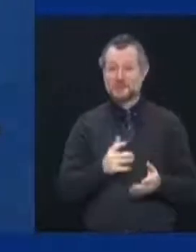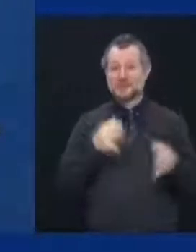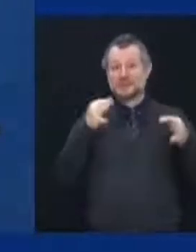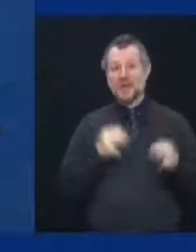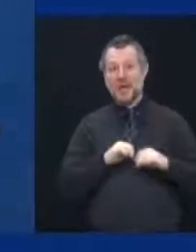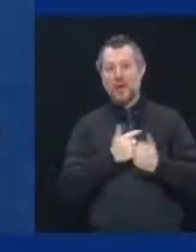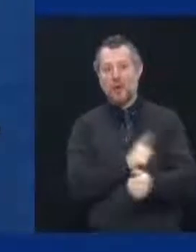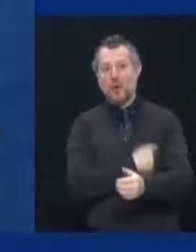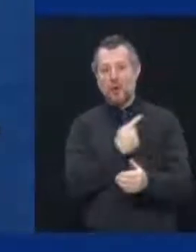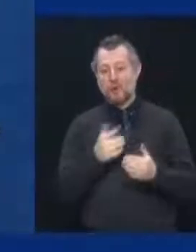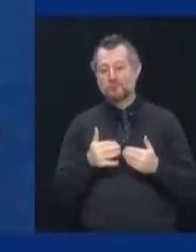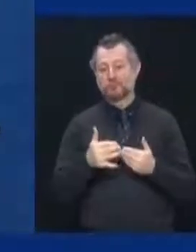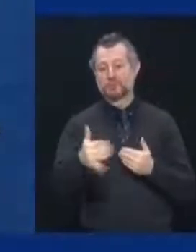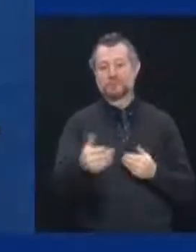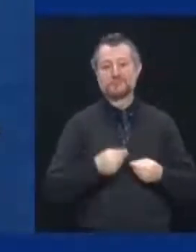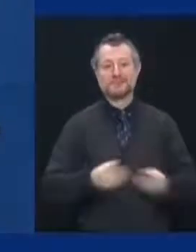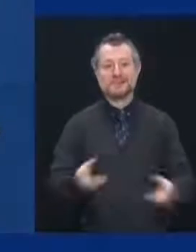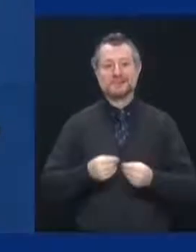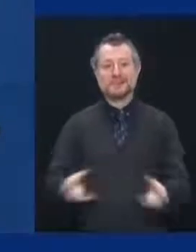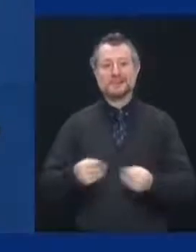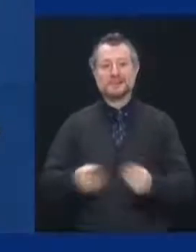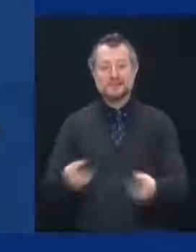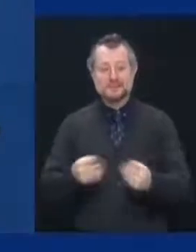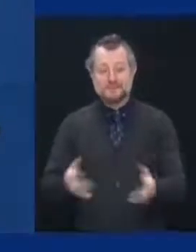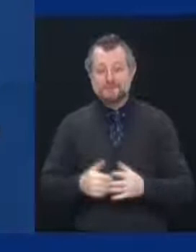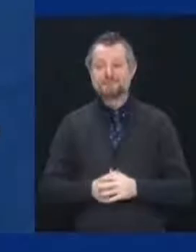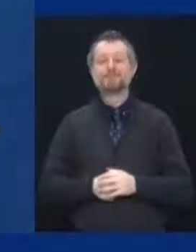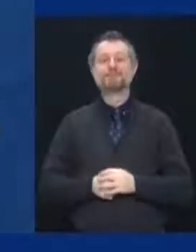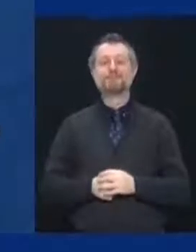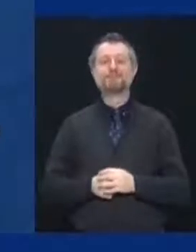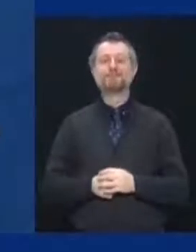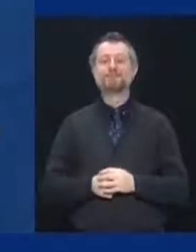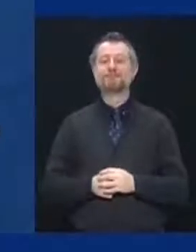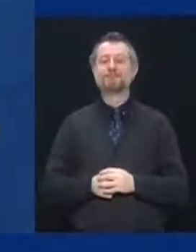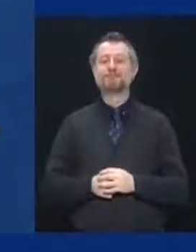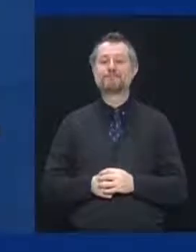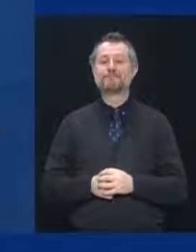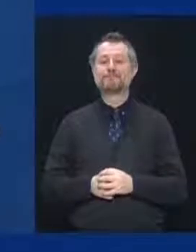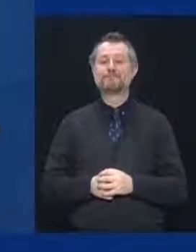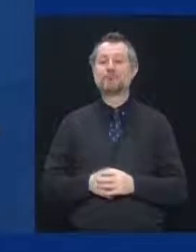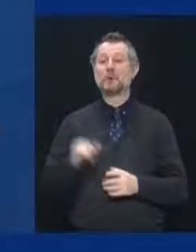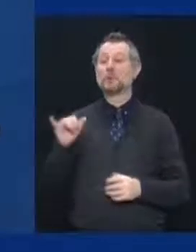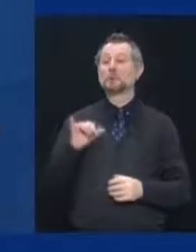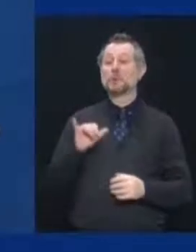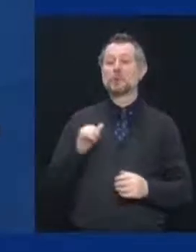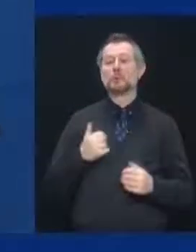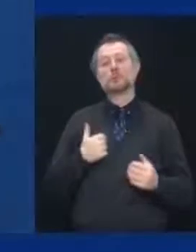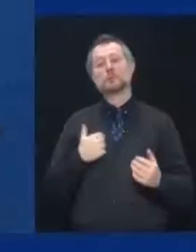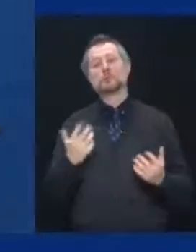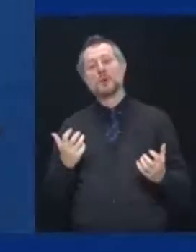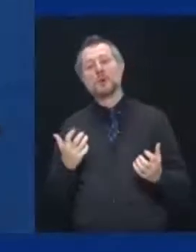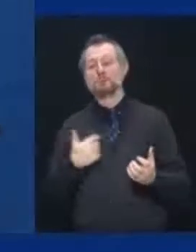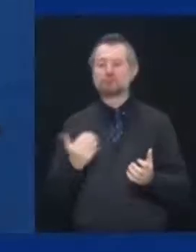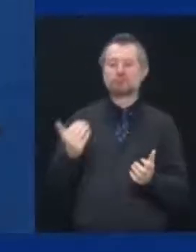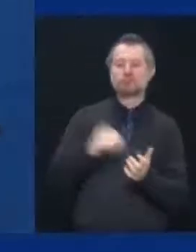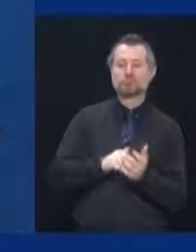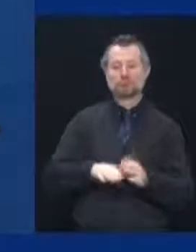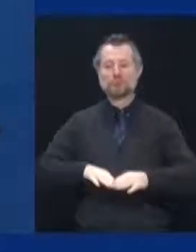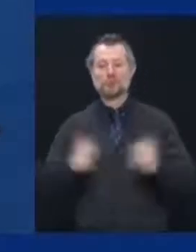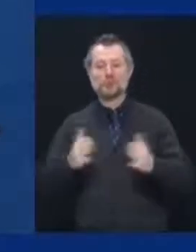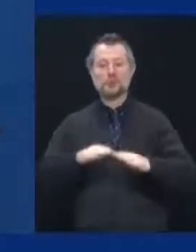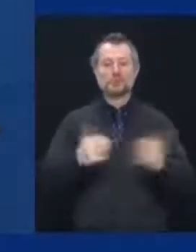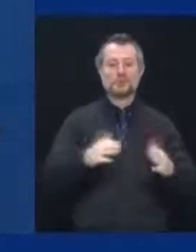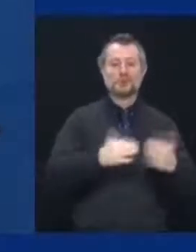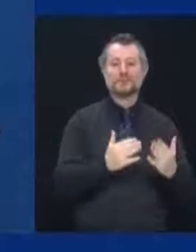now. Also, we want to start to reopen prior to